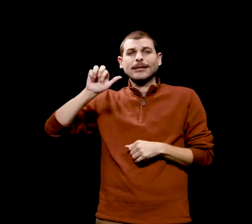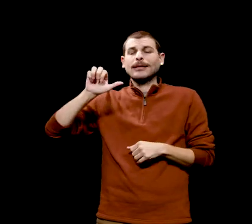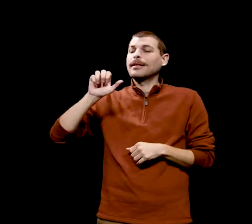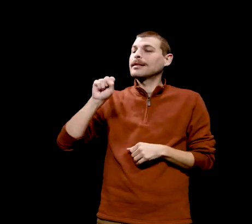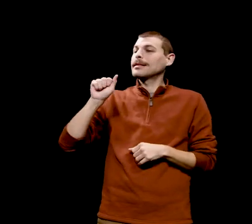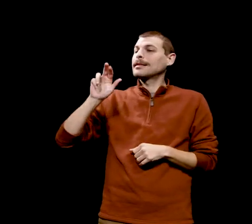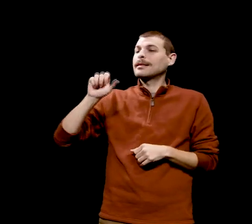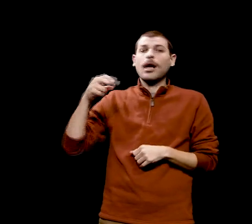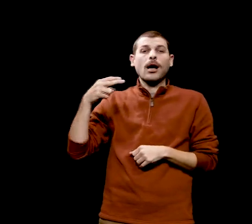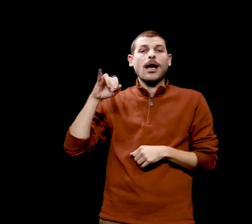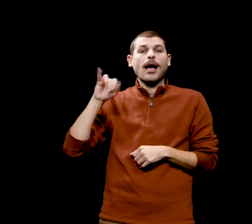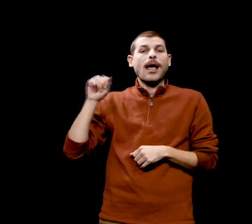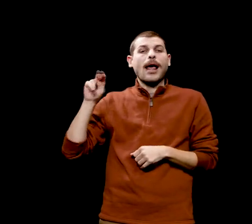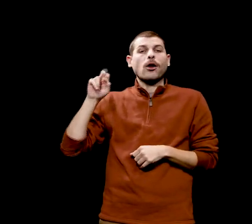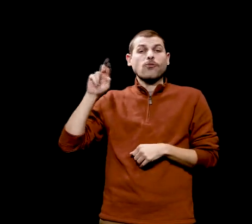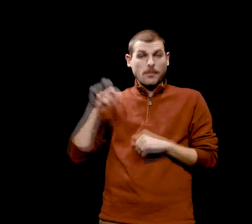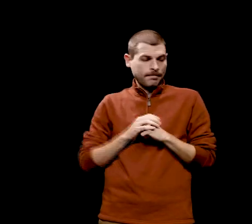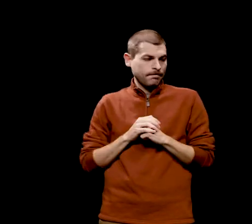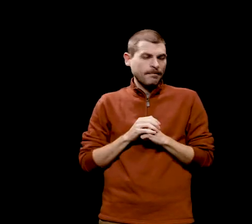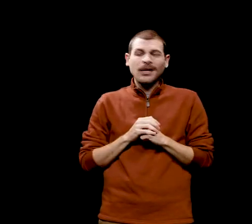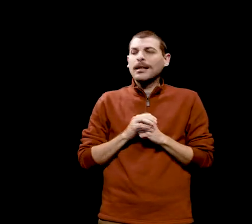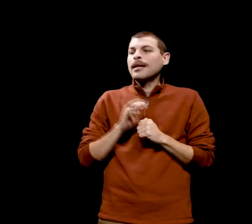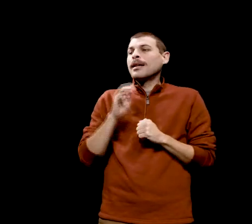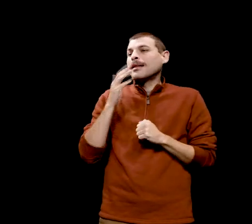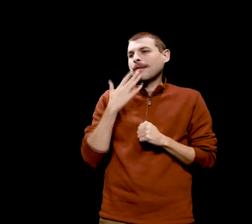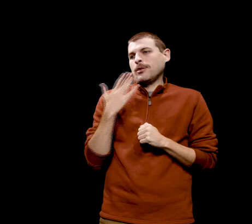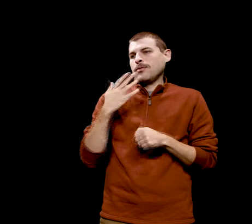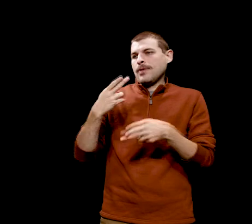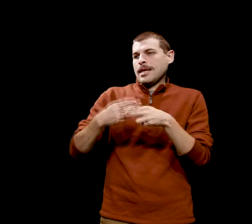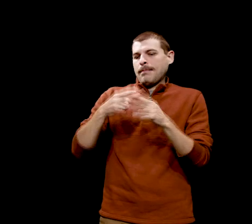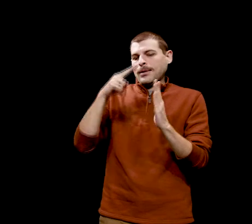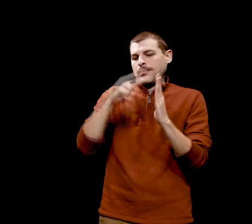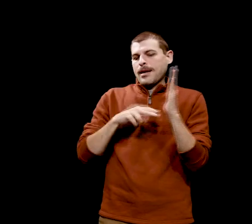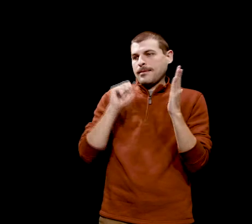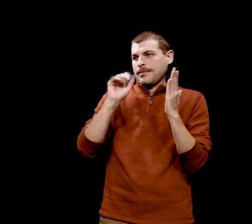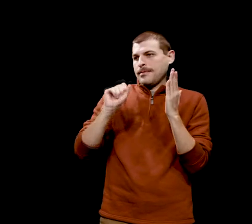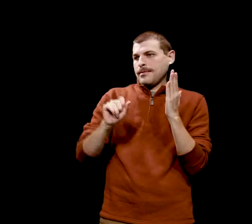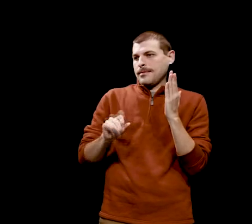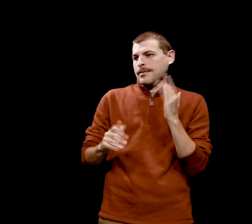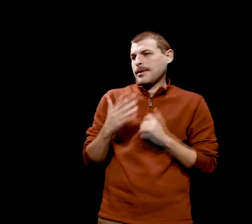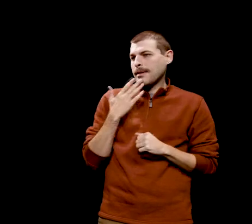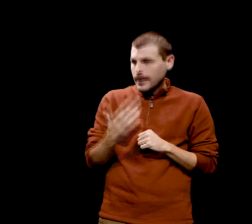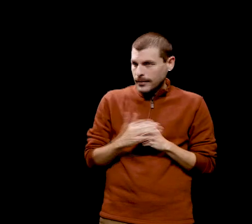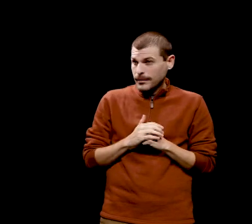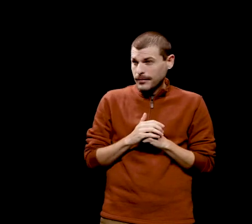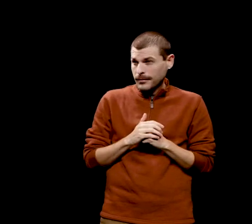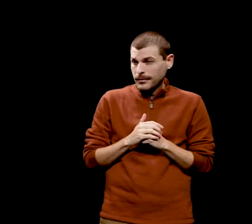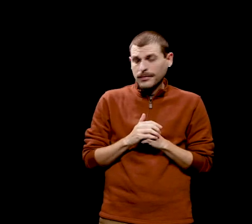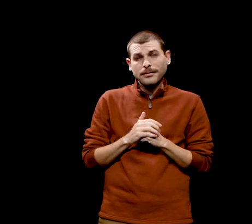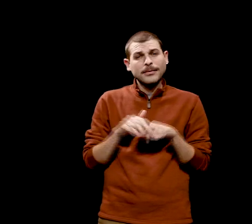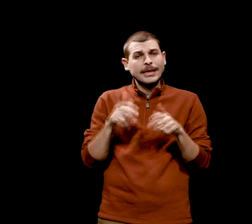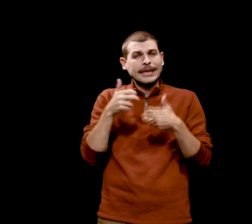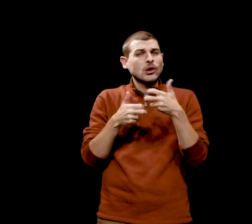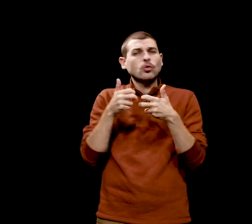Thank you for reading those names and for taking time in this event to address this important issue.